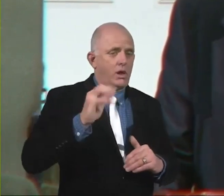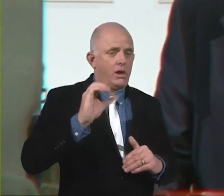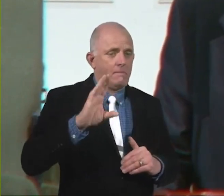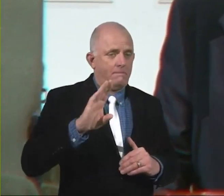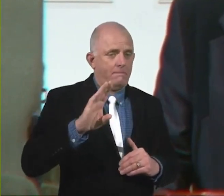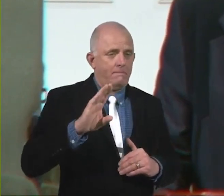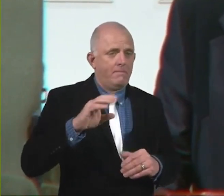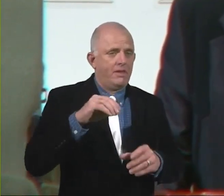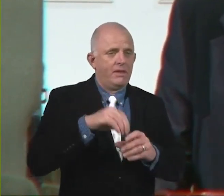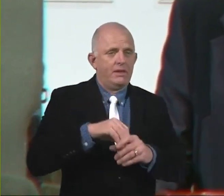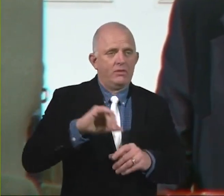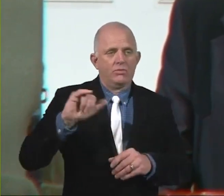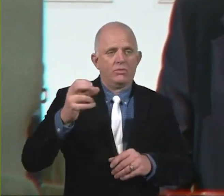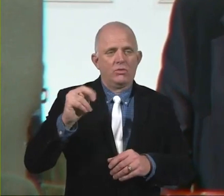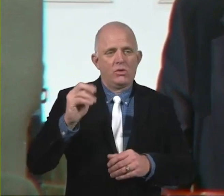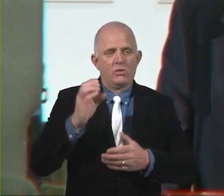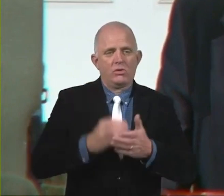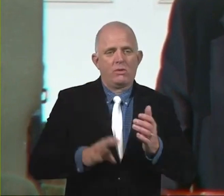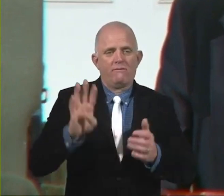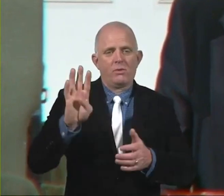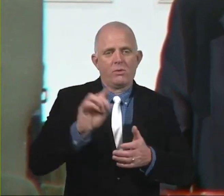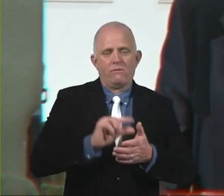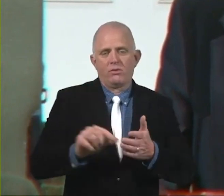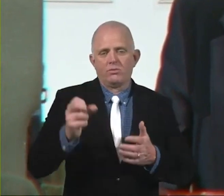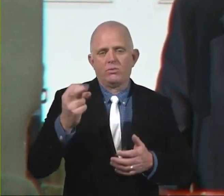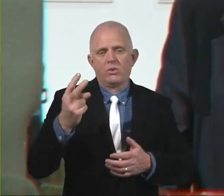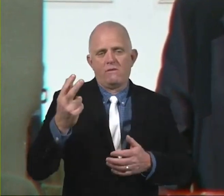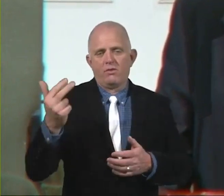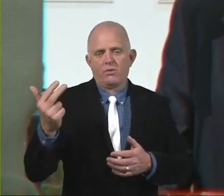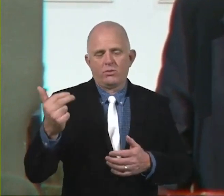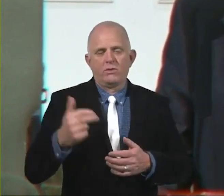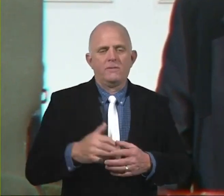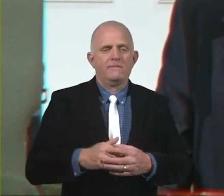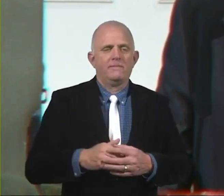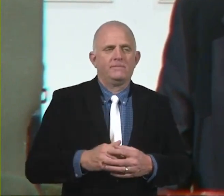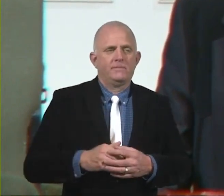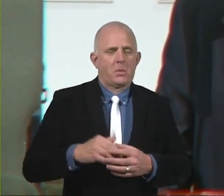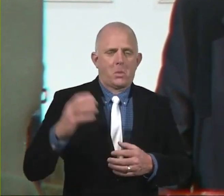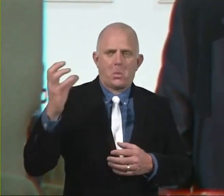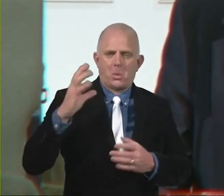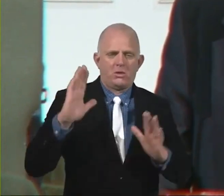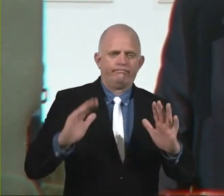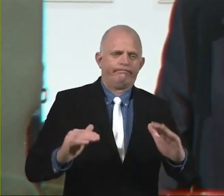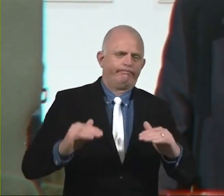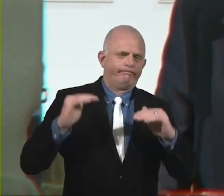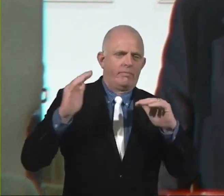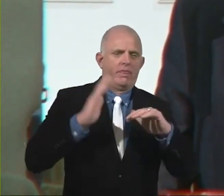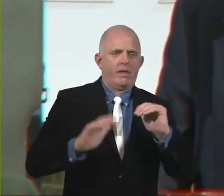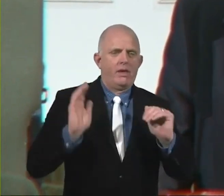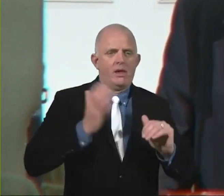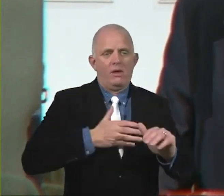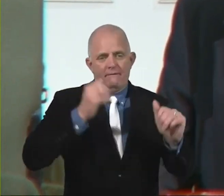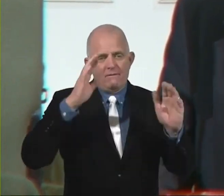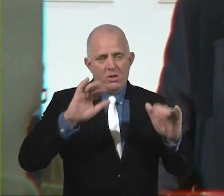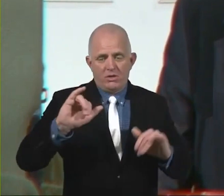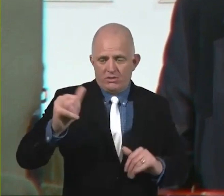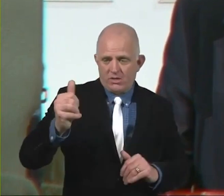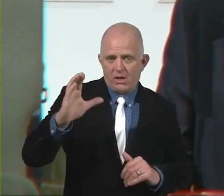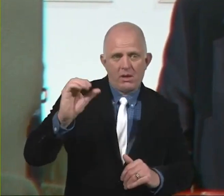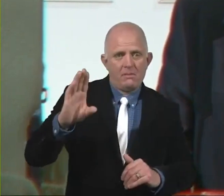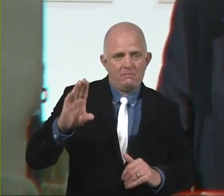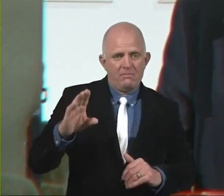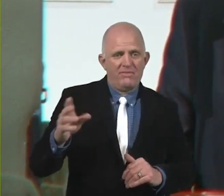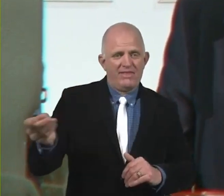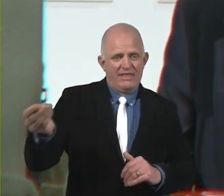4, verse 12, 13. Art thou greater than our father Jacob, which gave us the